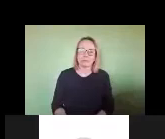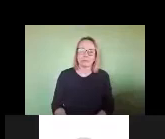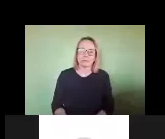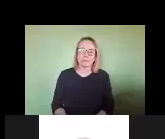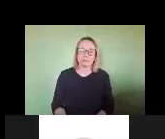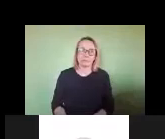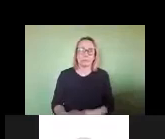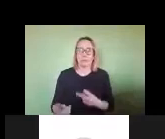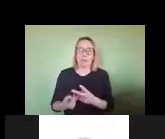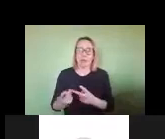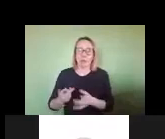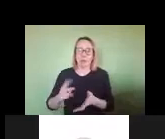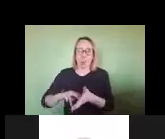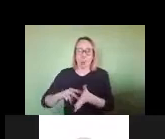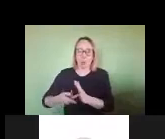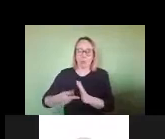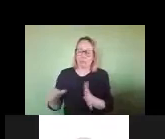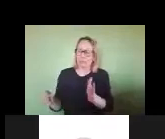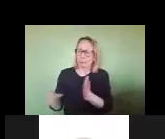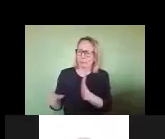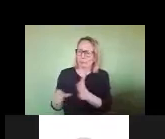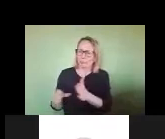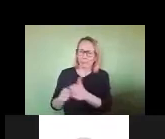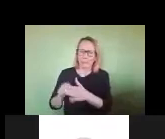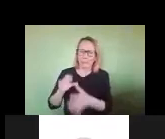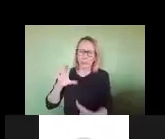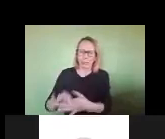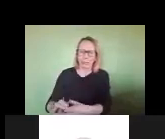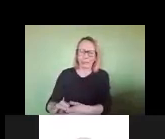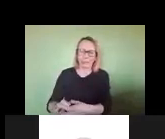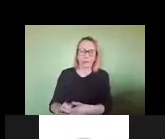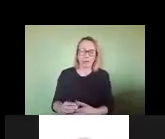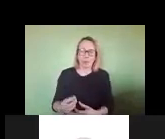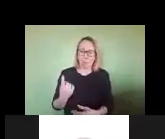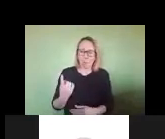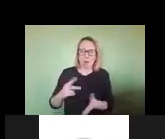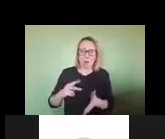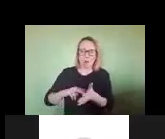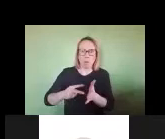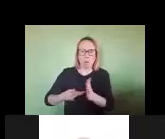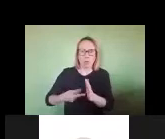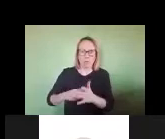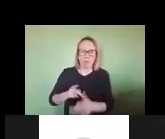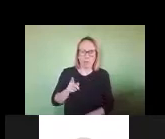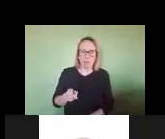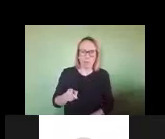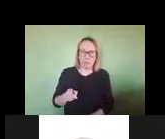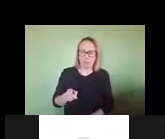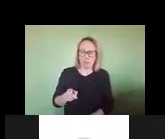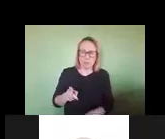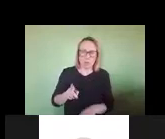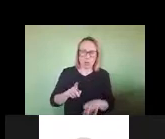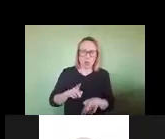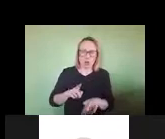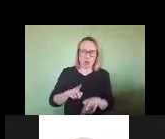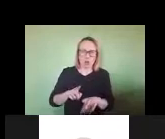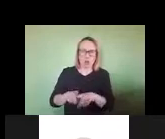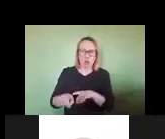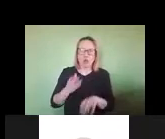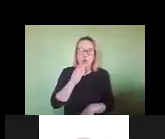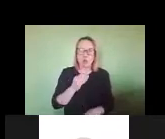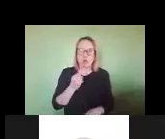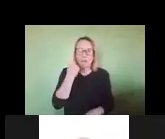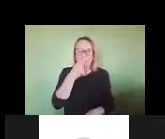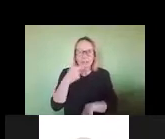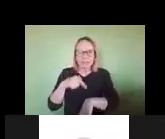organisations, it was a struggle to get them connected up. Actually, at one point, with an organisation, I was connecting up through FaceTime,